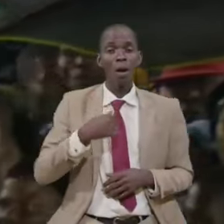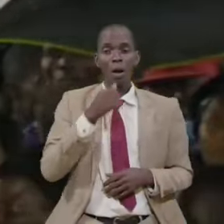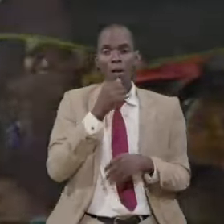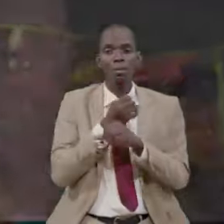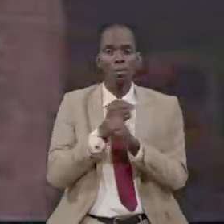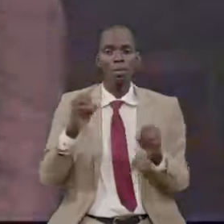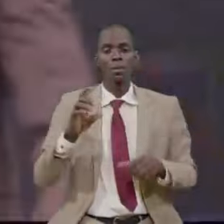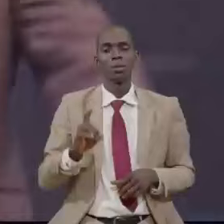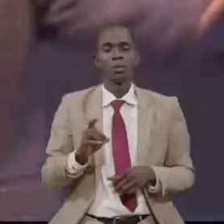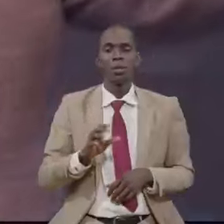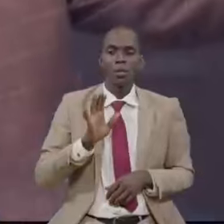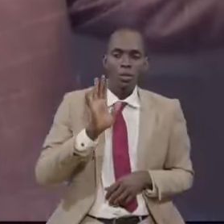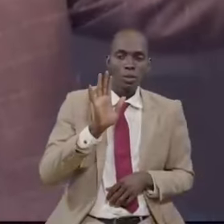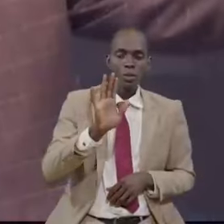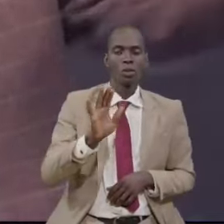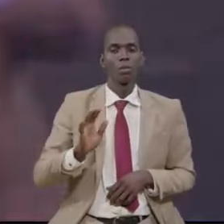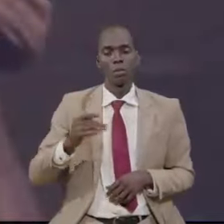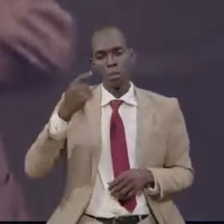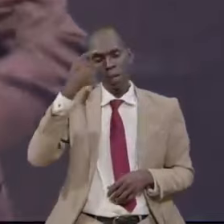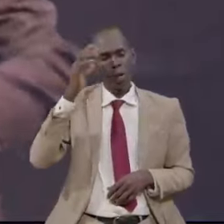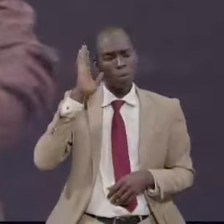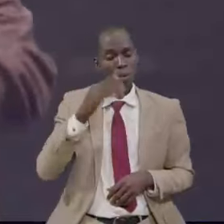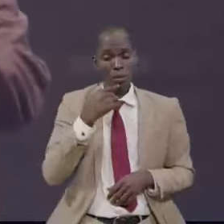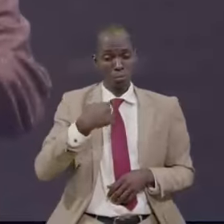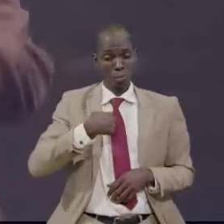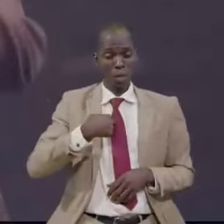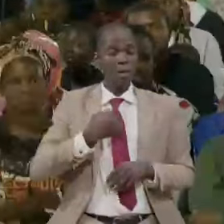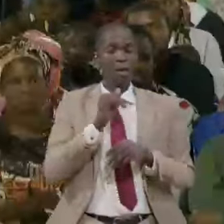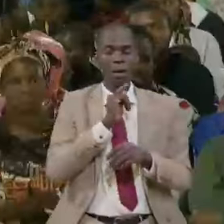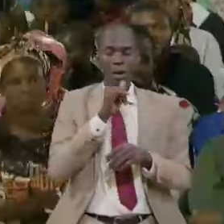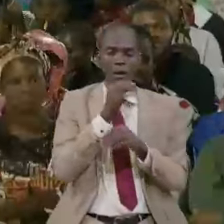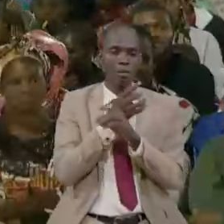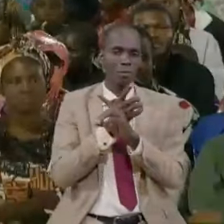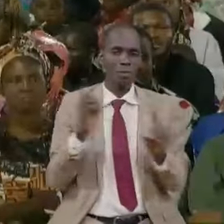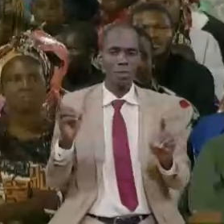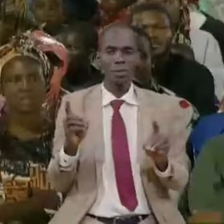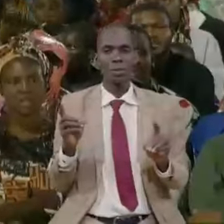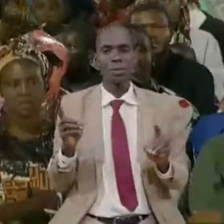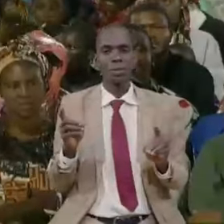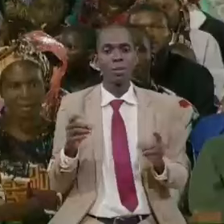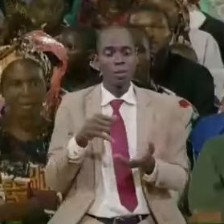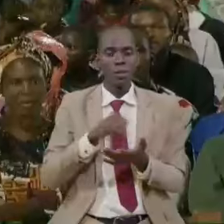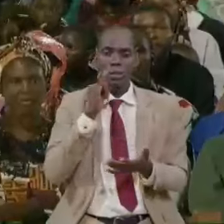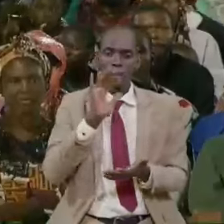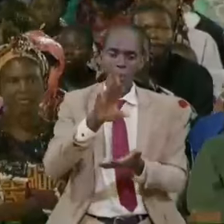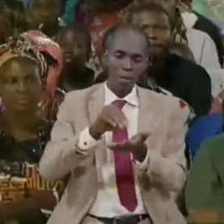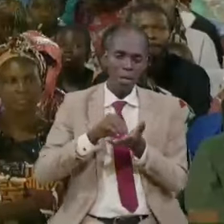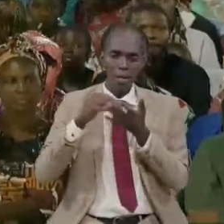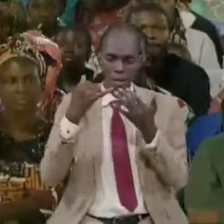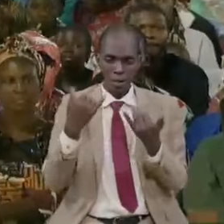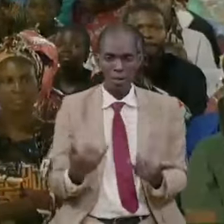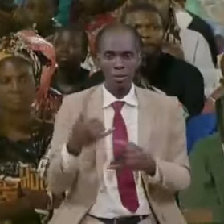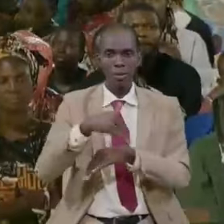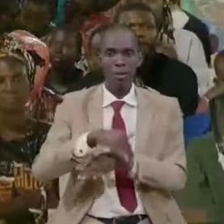will say, I am delivered. Pick it up. It is yours tonight. Look at verse